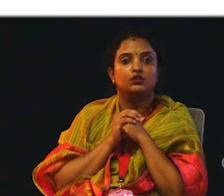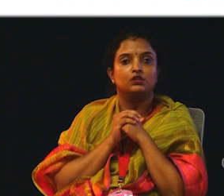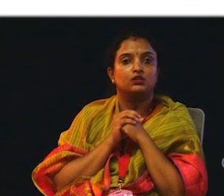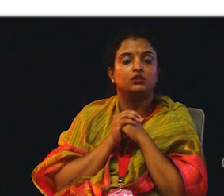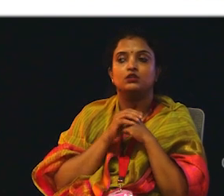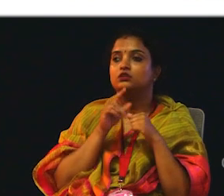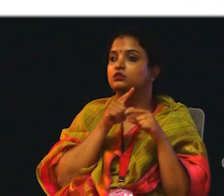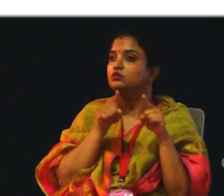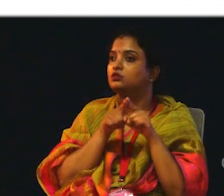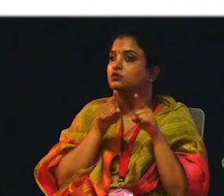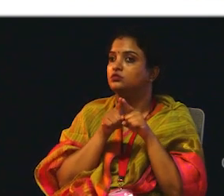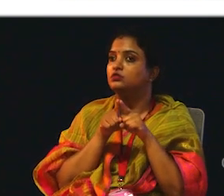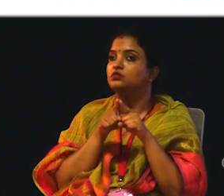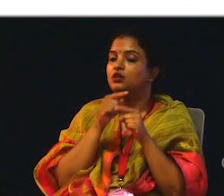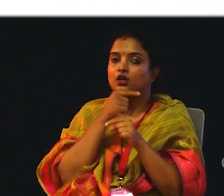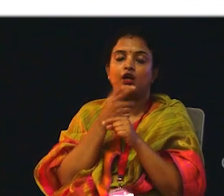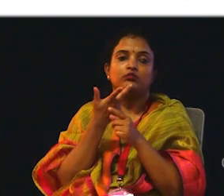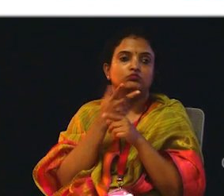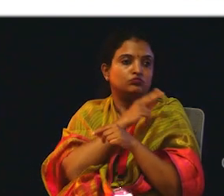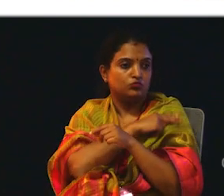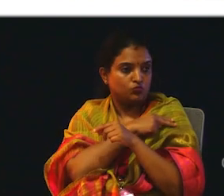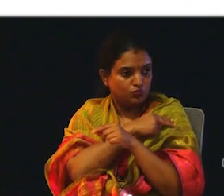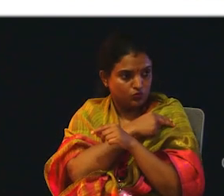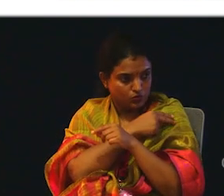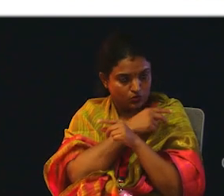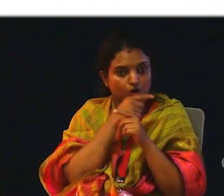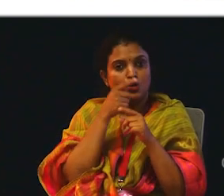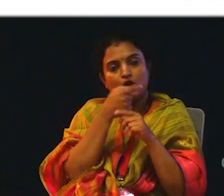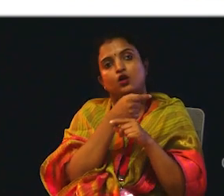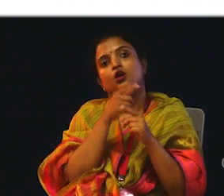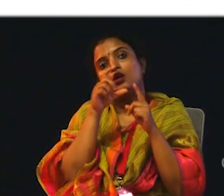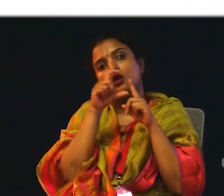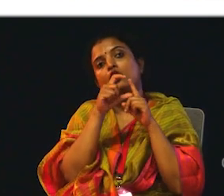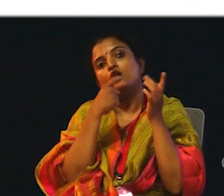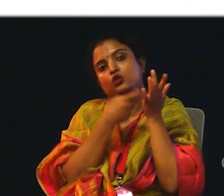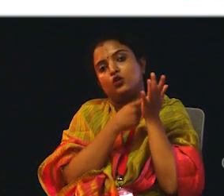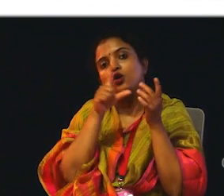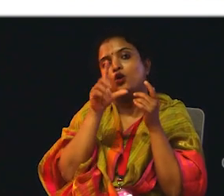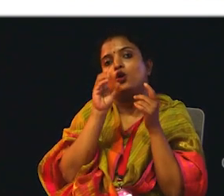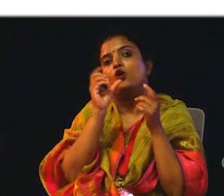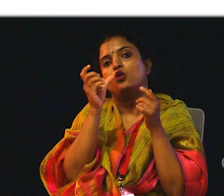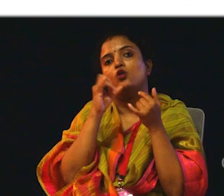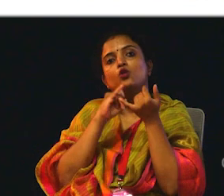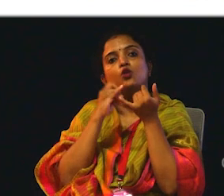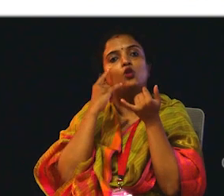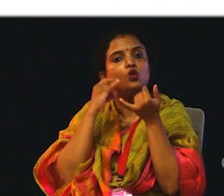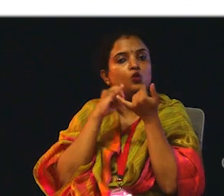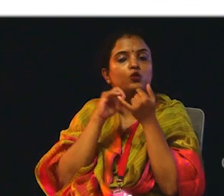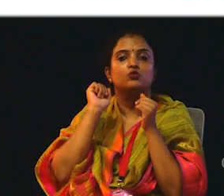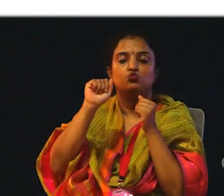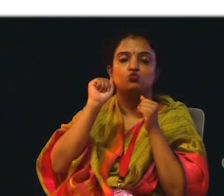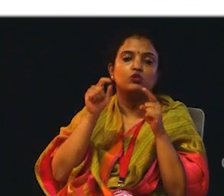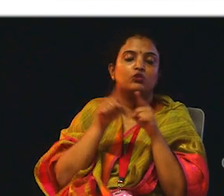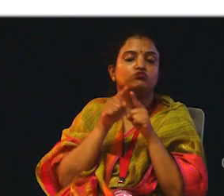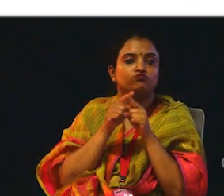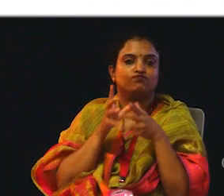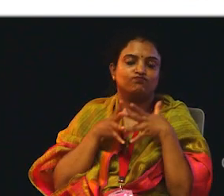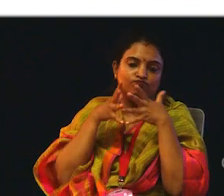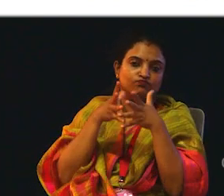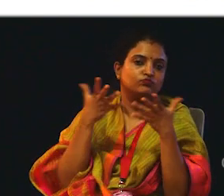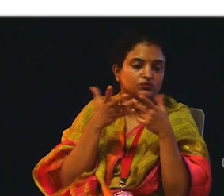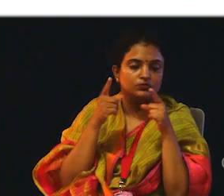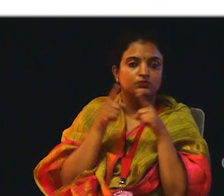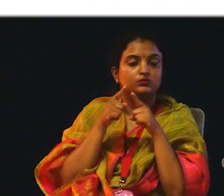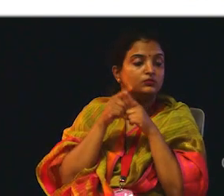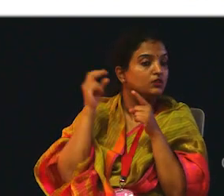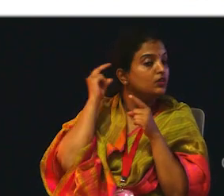Dr. Louis Fallick writes, all human beings have the potential to be modified in the structure of their cognition.